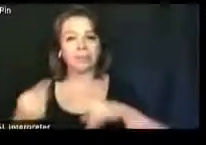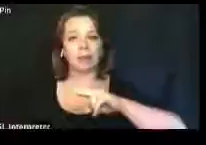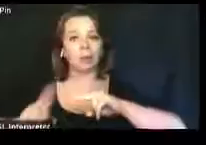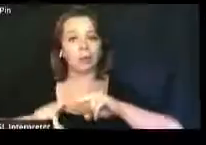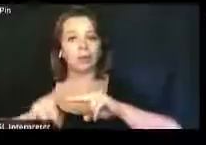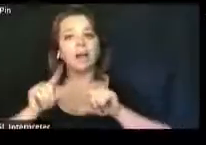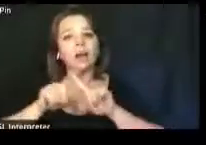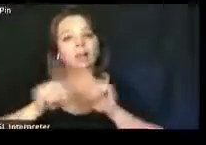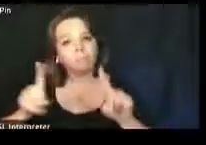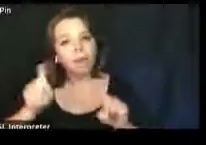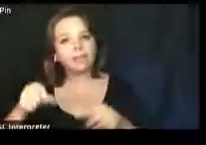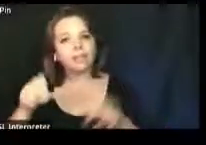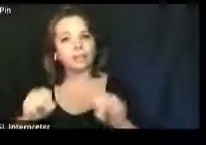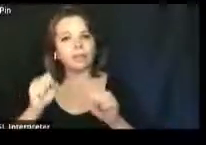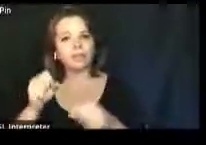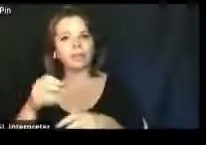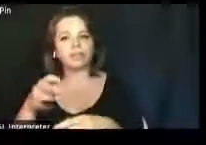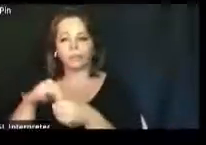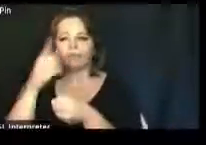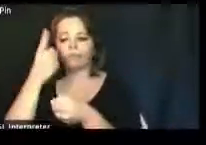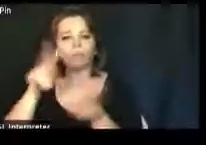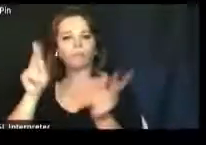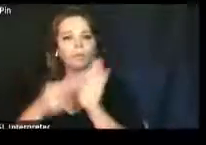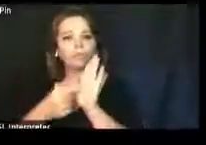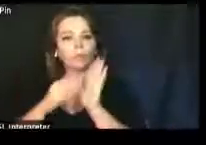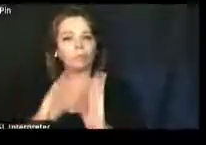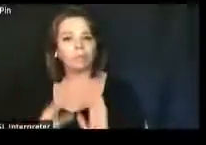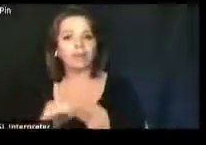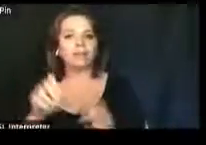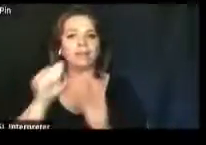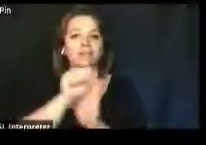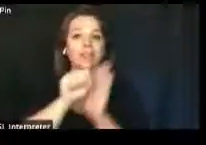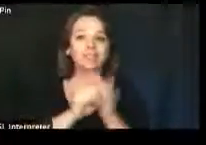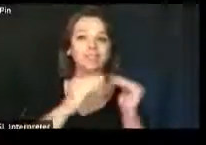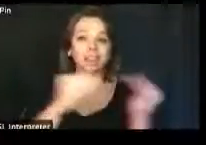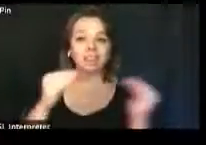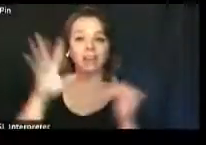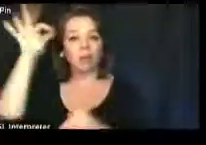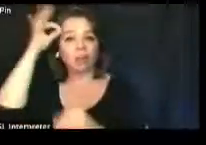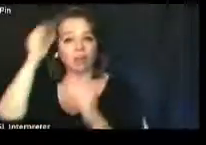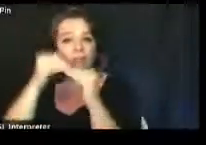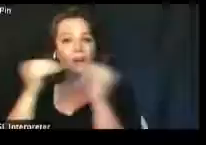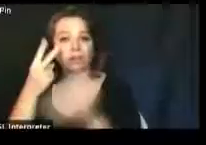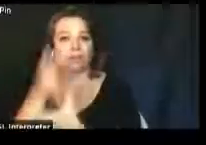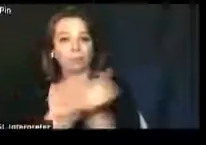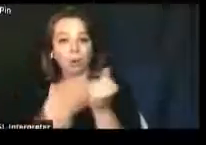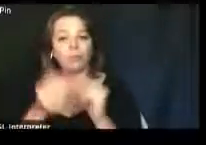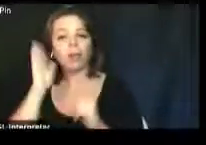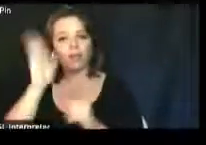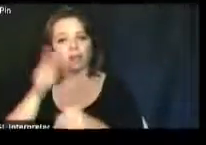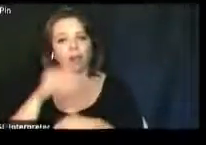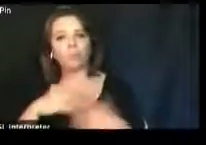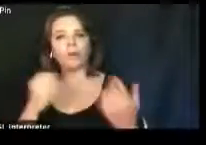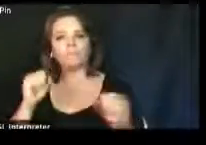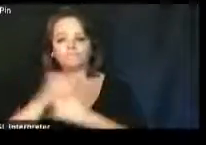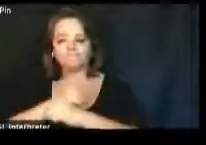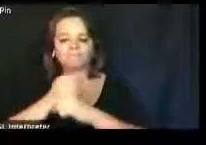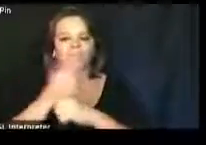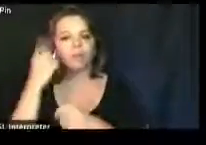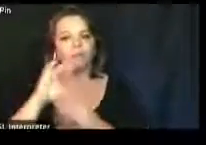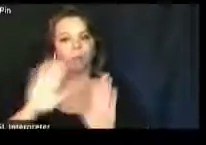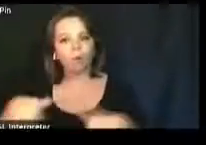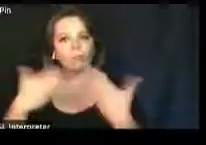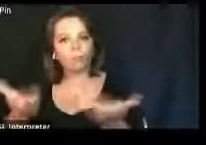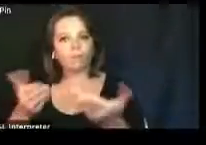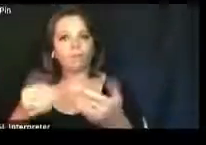elect representatives at the state and federal level who will fight to preserve the opportunity of homeownership. Housing